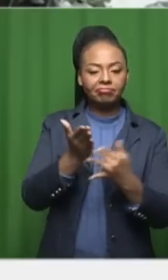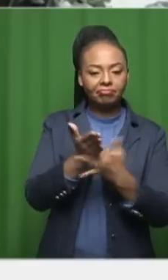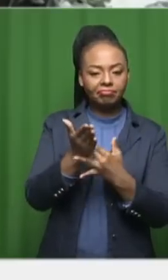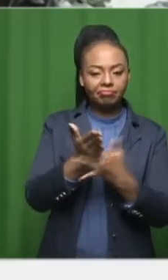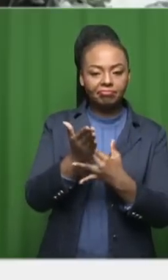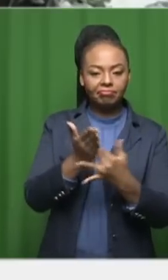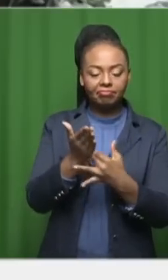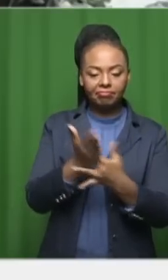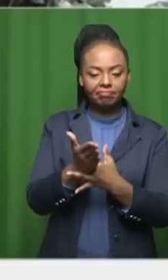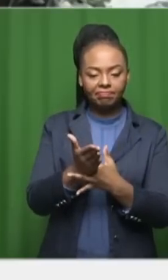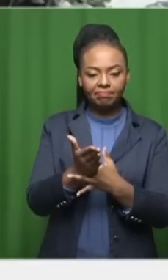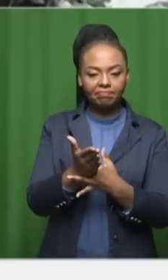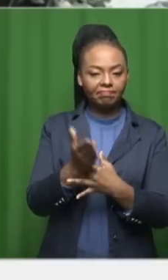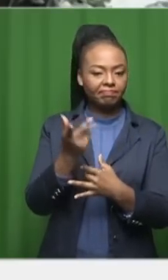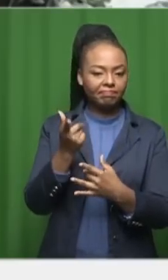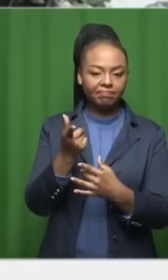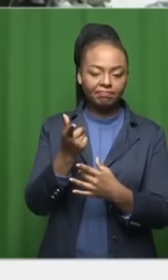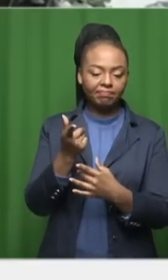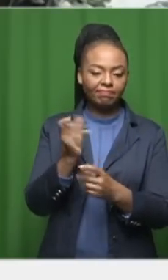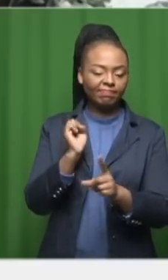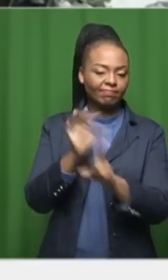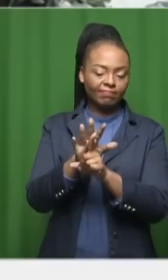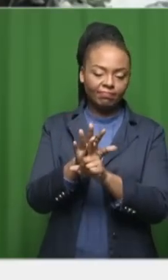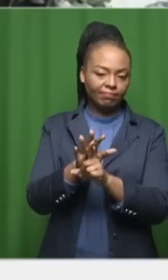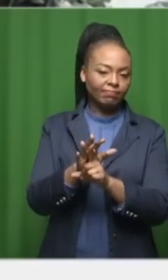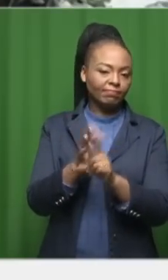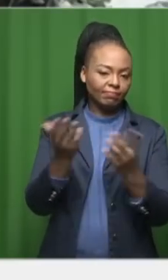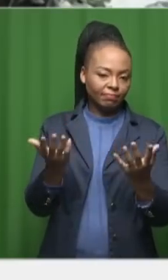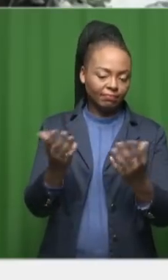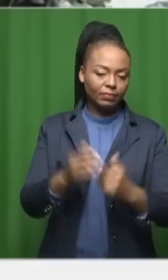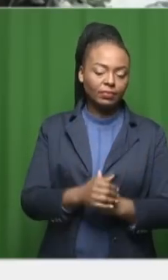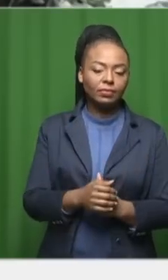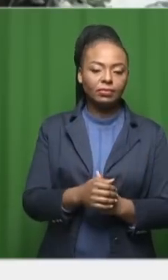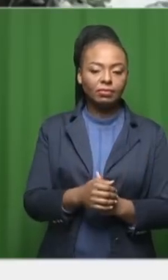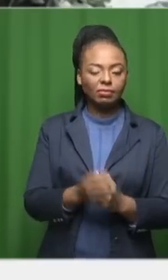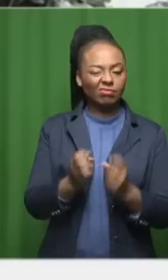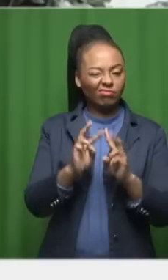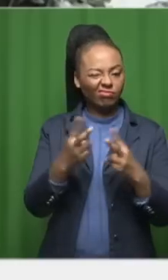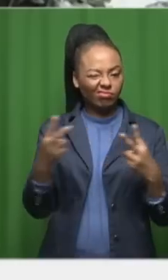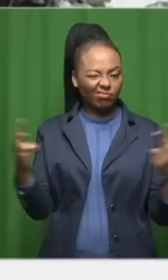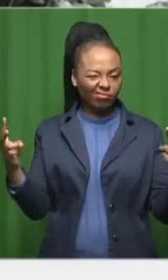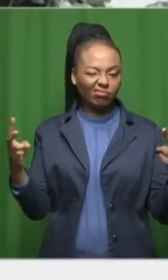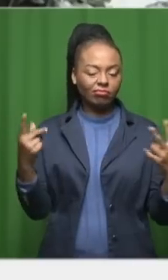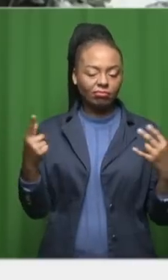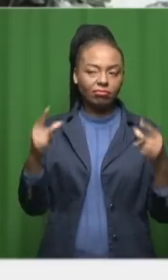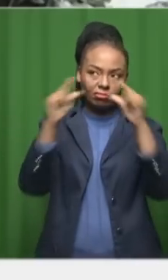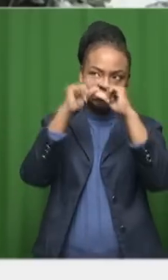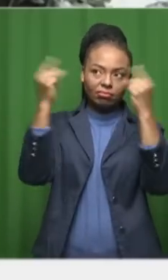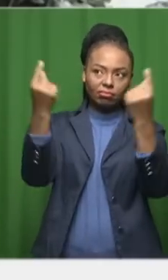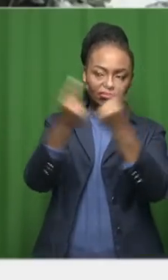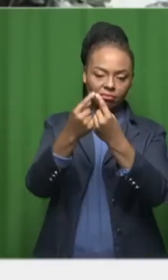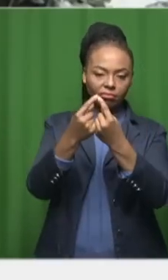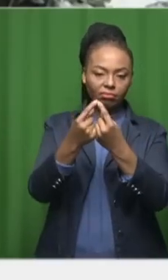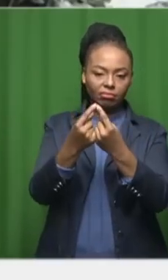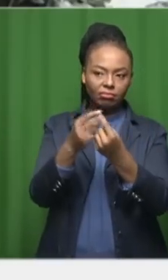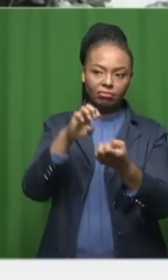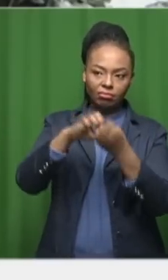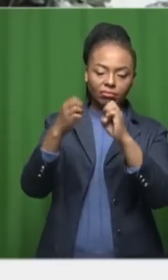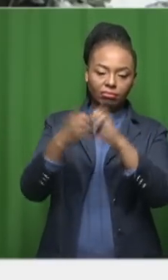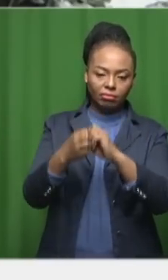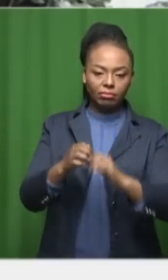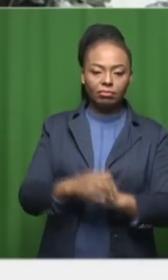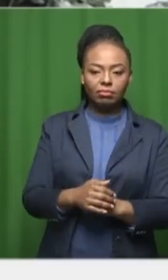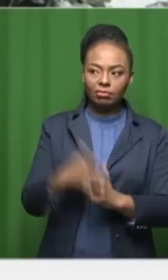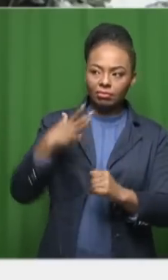to agricultural inputs, and a range of other global factors. So if you look at other countries,